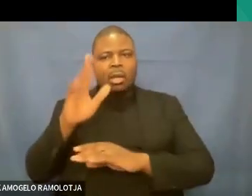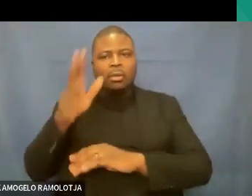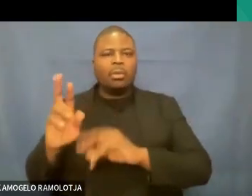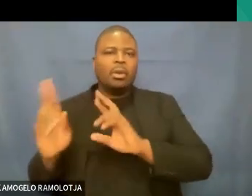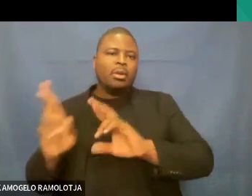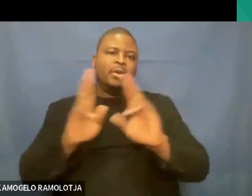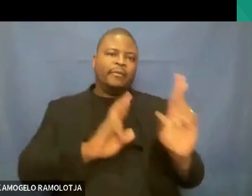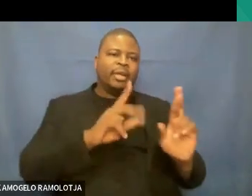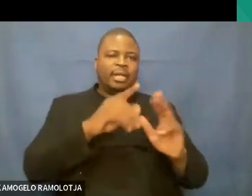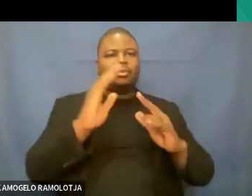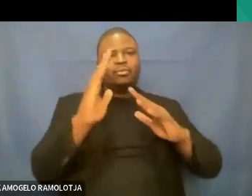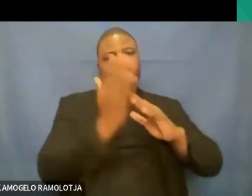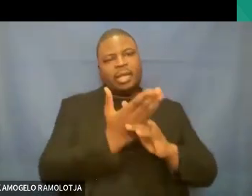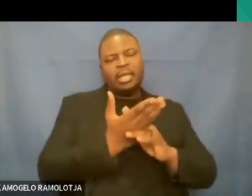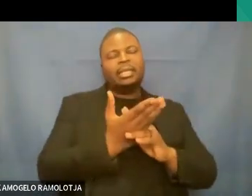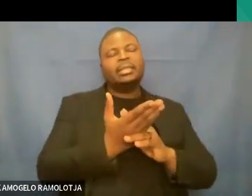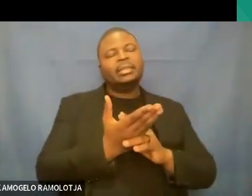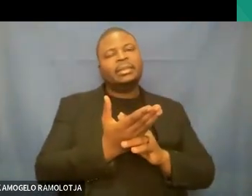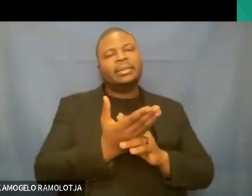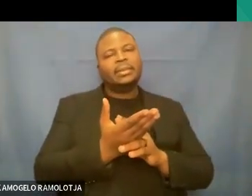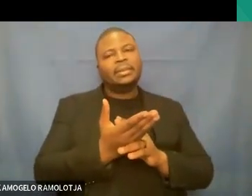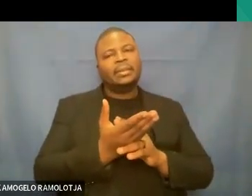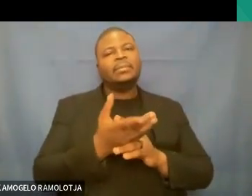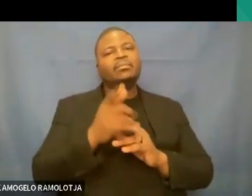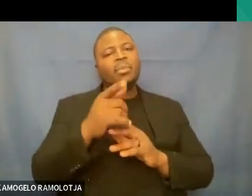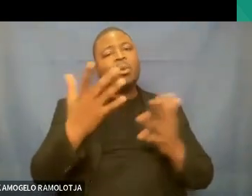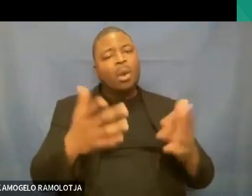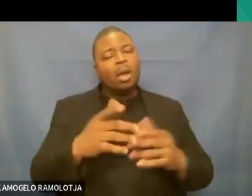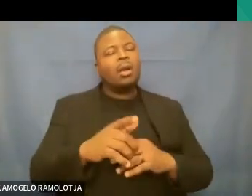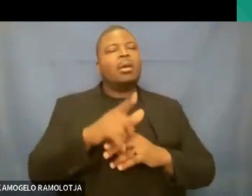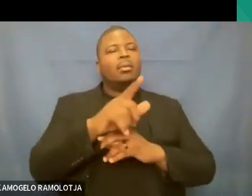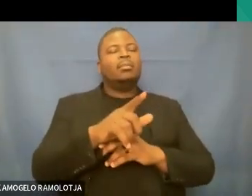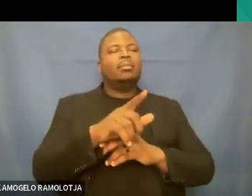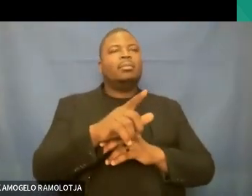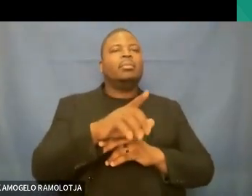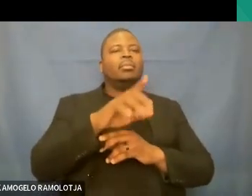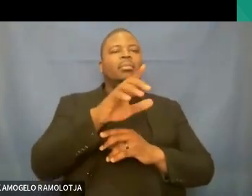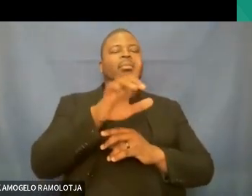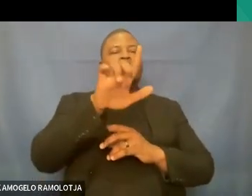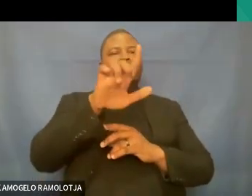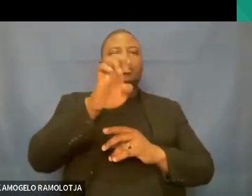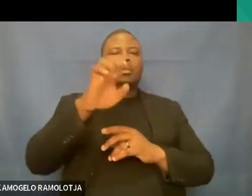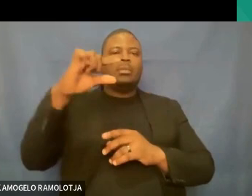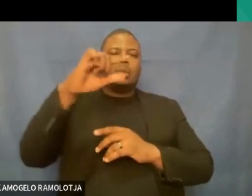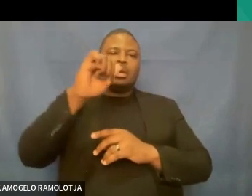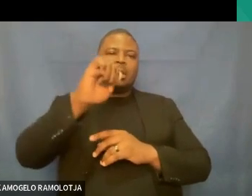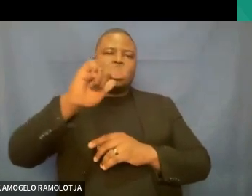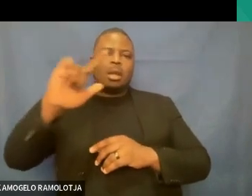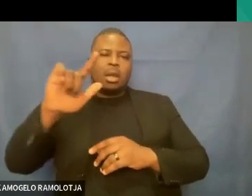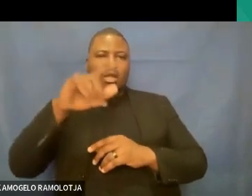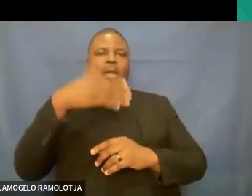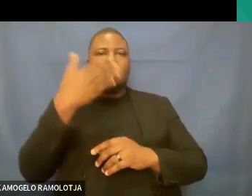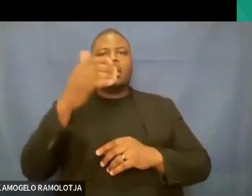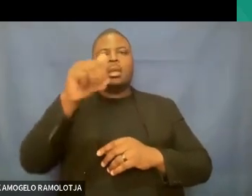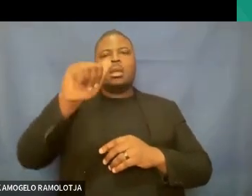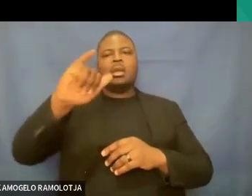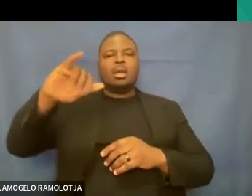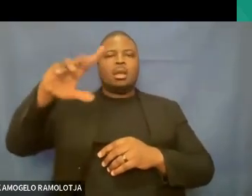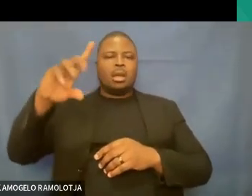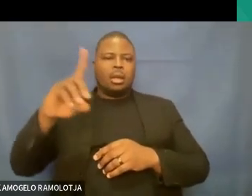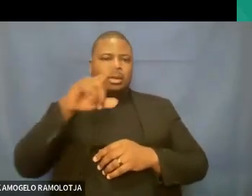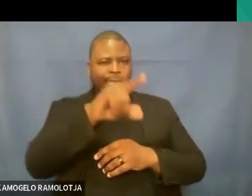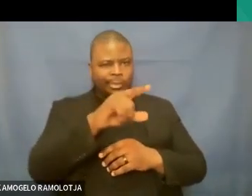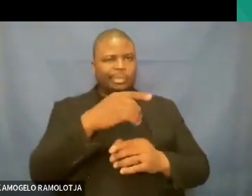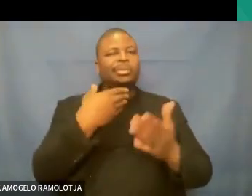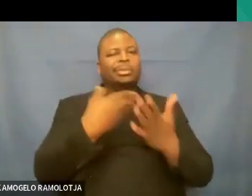to our legal aids, our legal support services, to people like me at NACOSA who